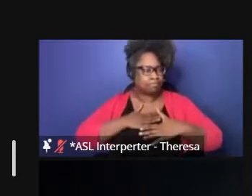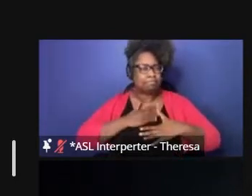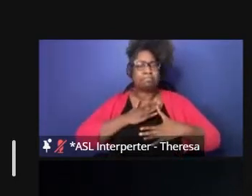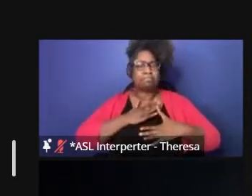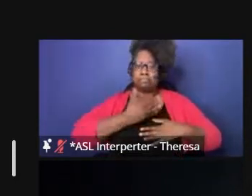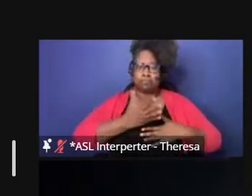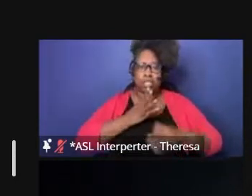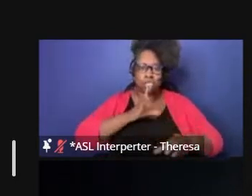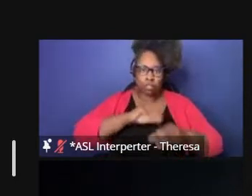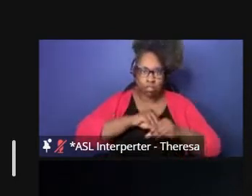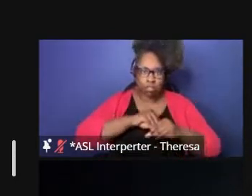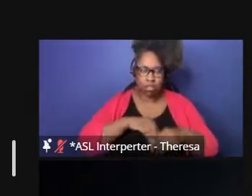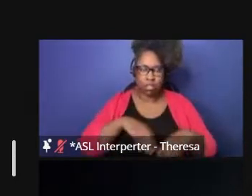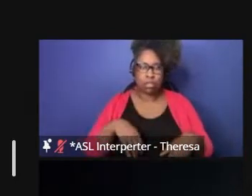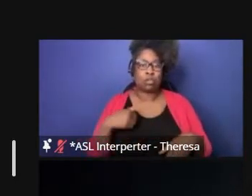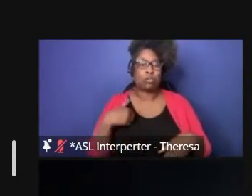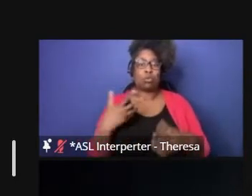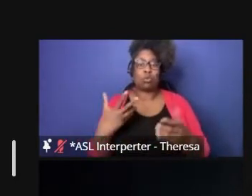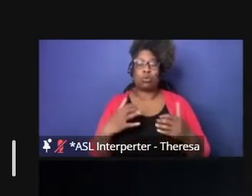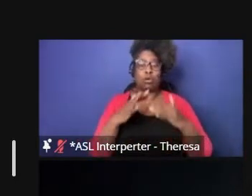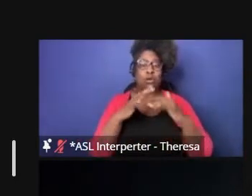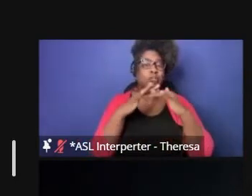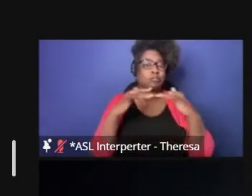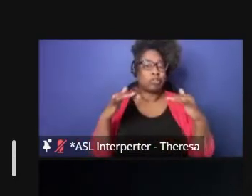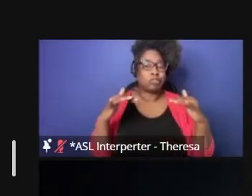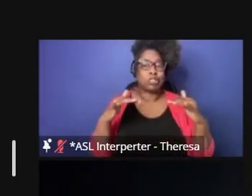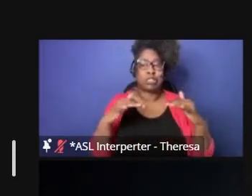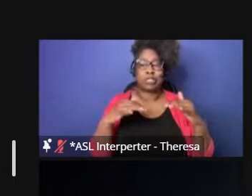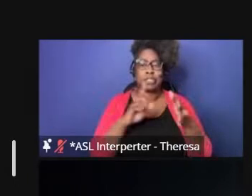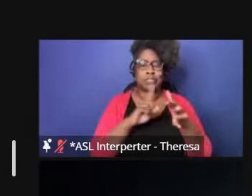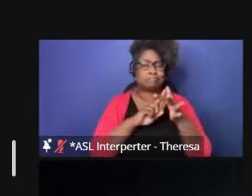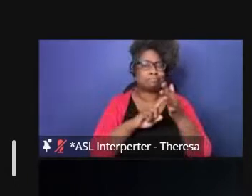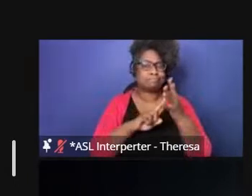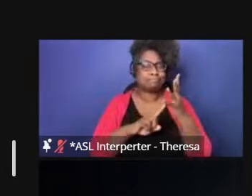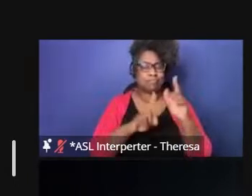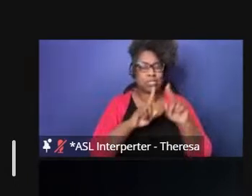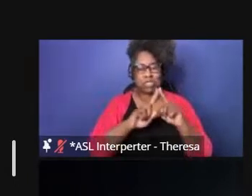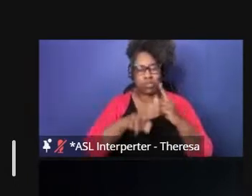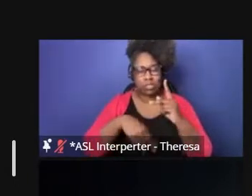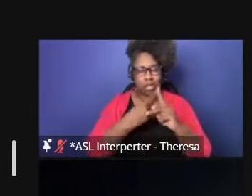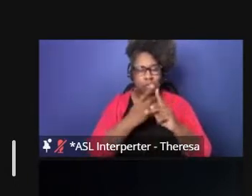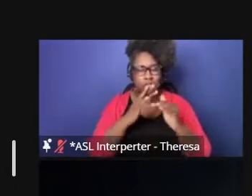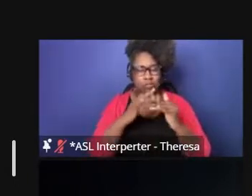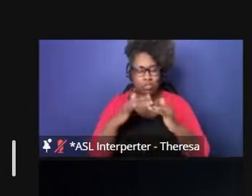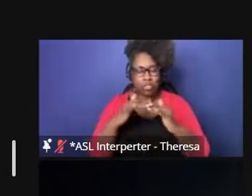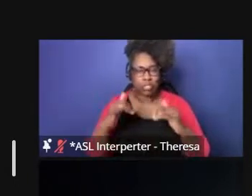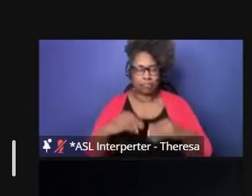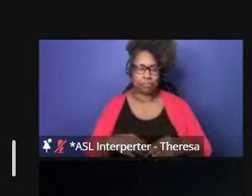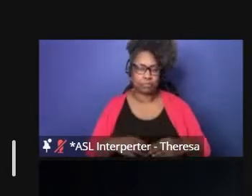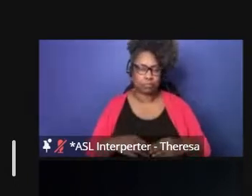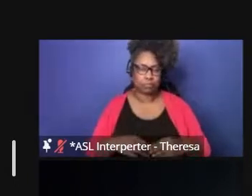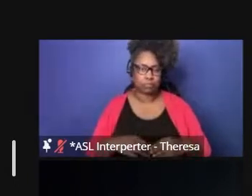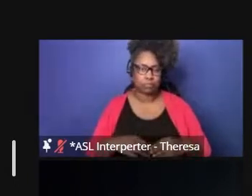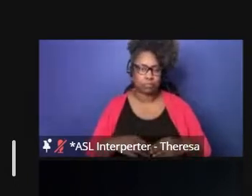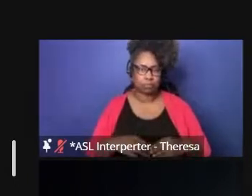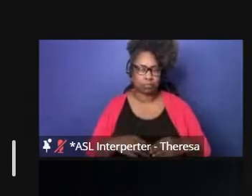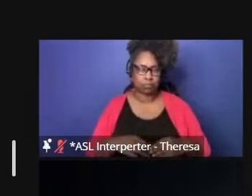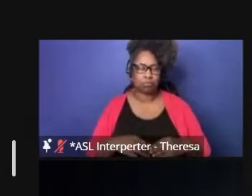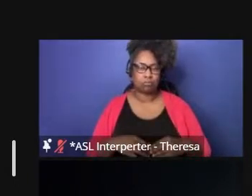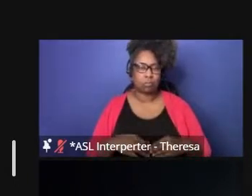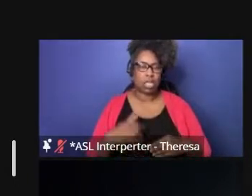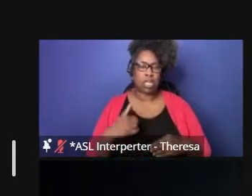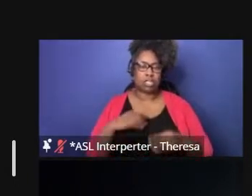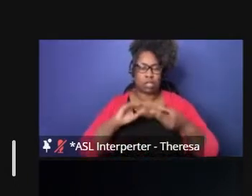for diversity in all the different forms that we could. And so we landed on, I won't read you the numbers